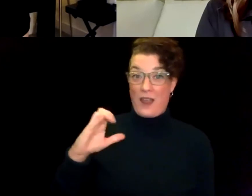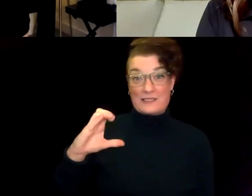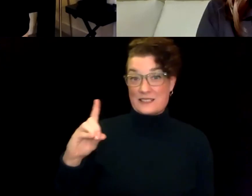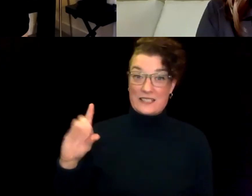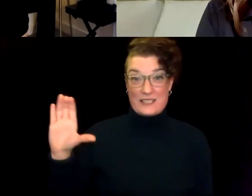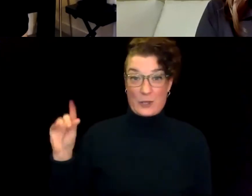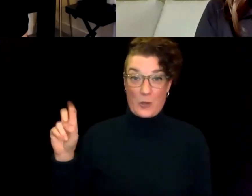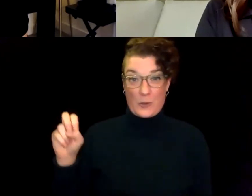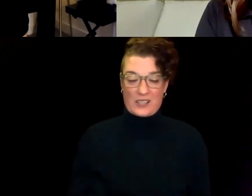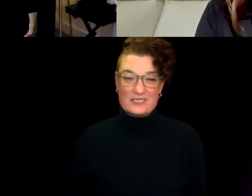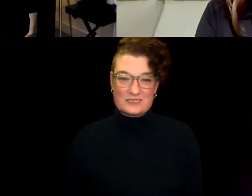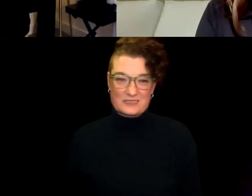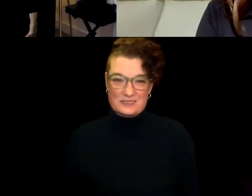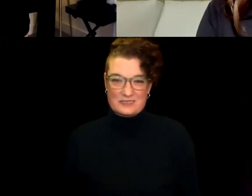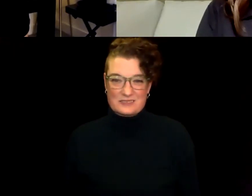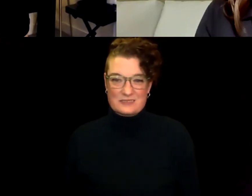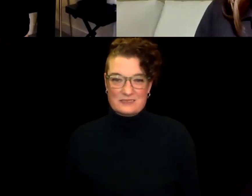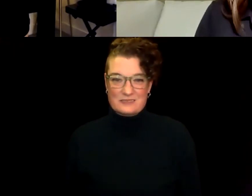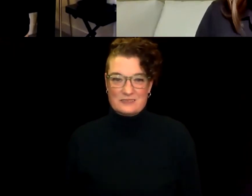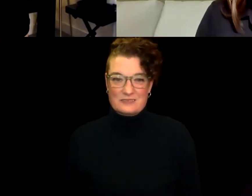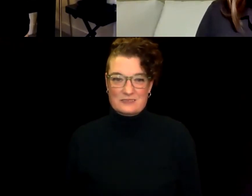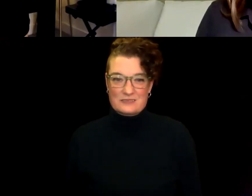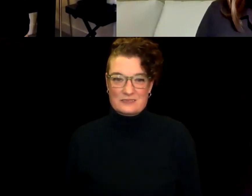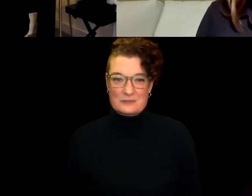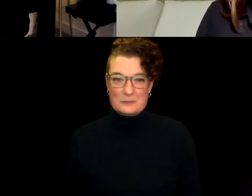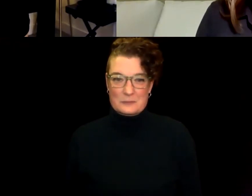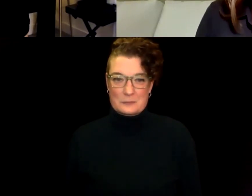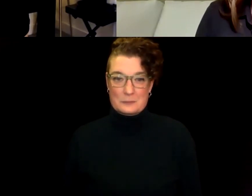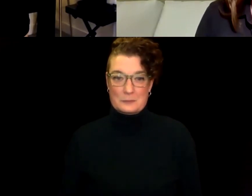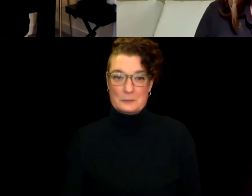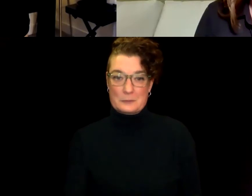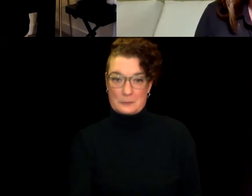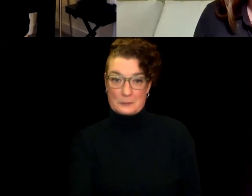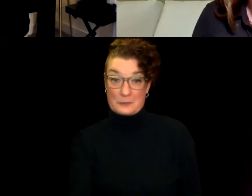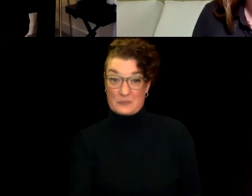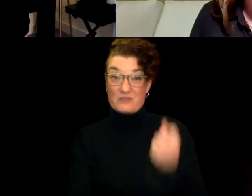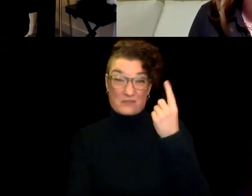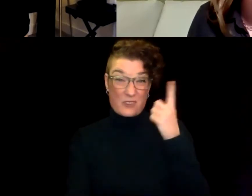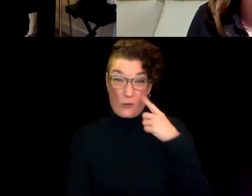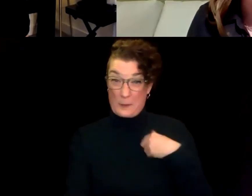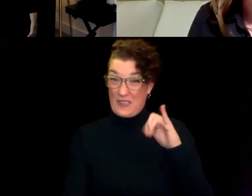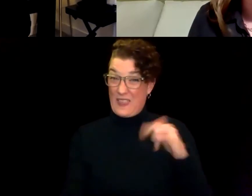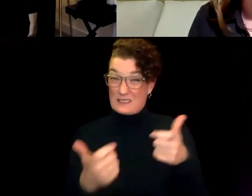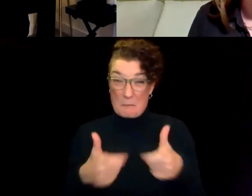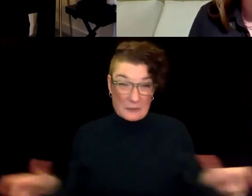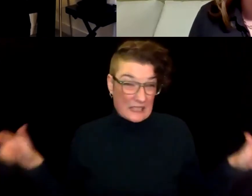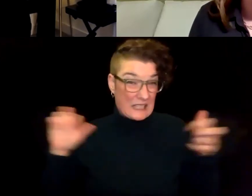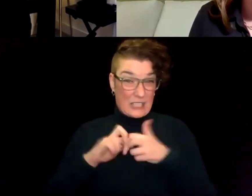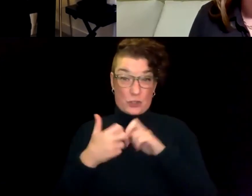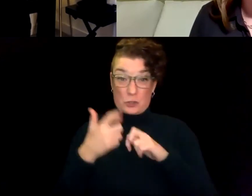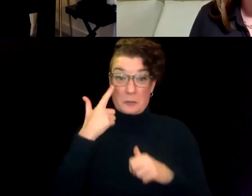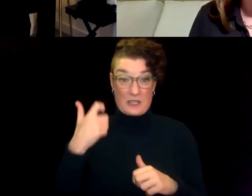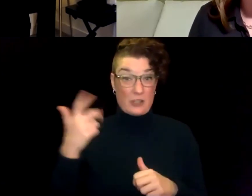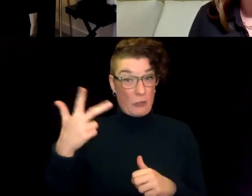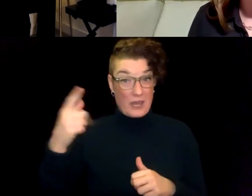and this is something that has been a big issue for me, because I have been denied 3.5